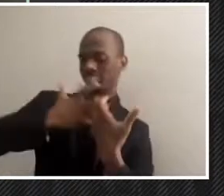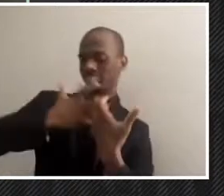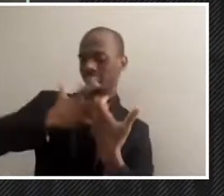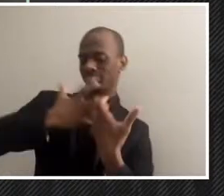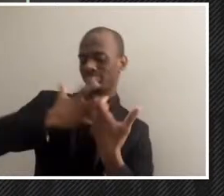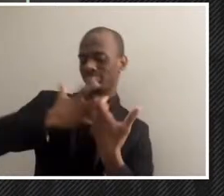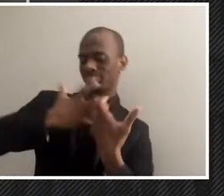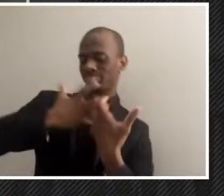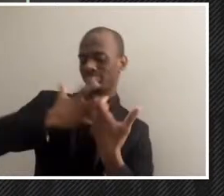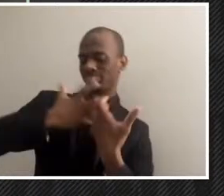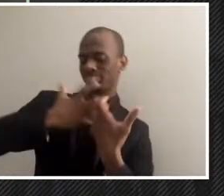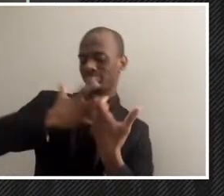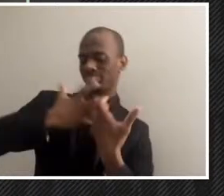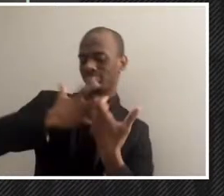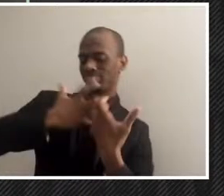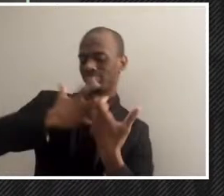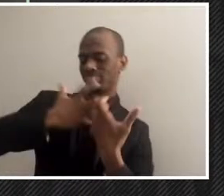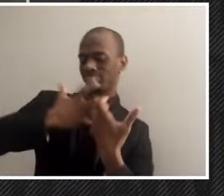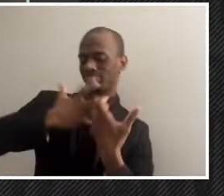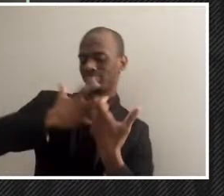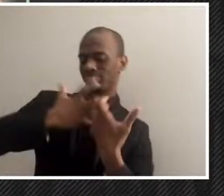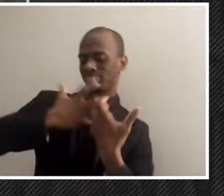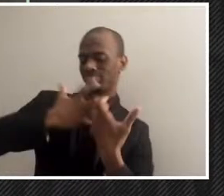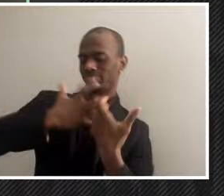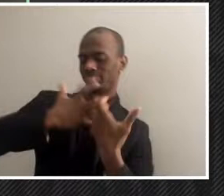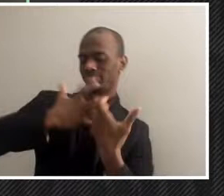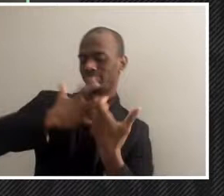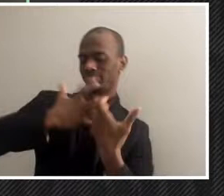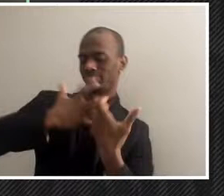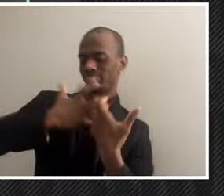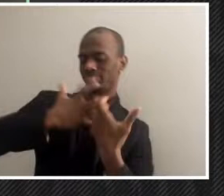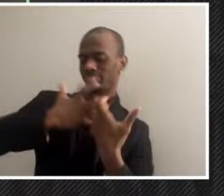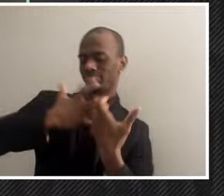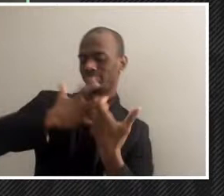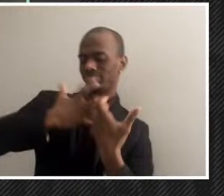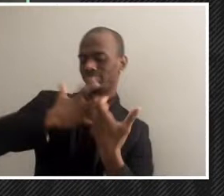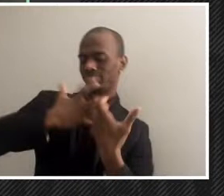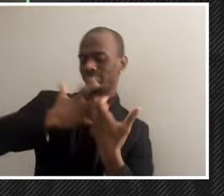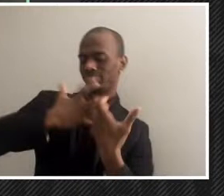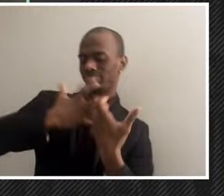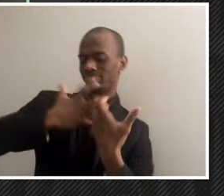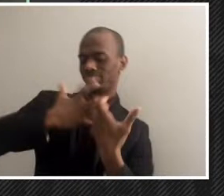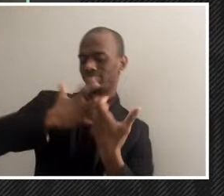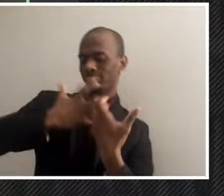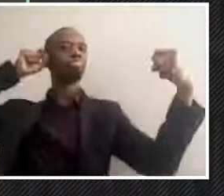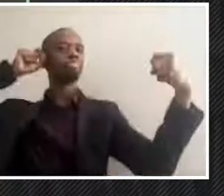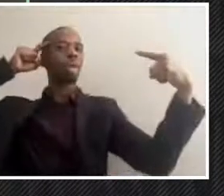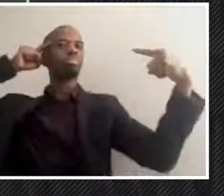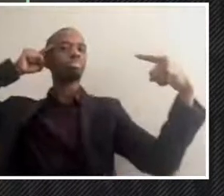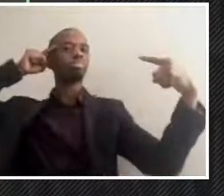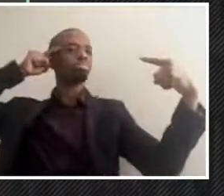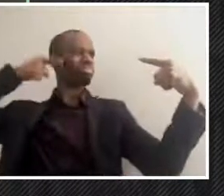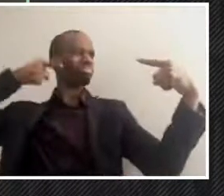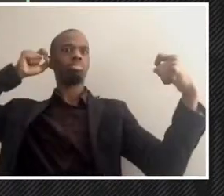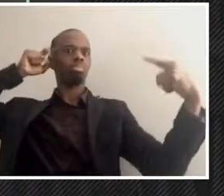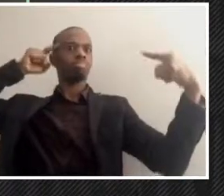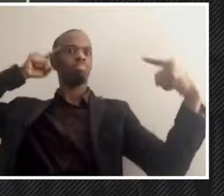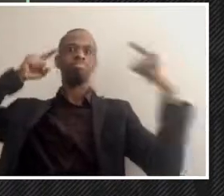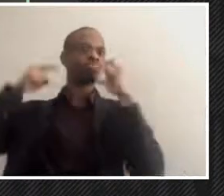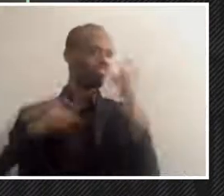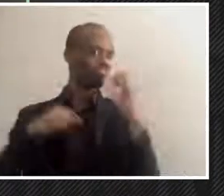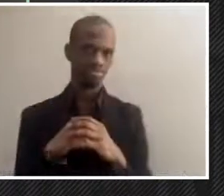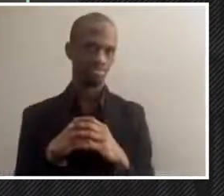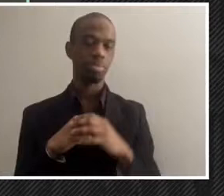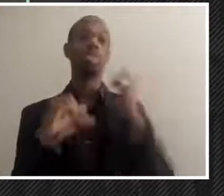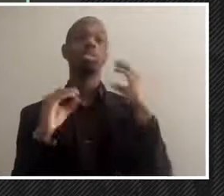to understand where you are, right? So if you continue in the mode that you are, you extend that olive branch, you have real open